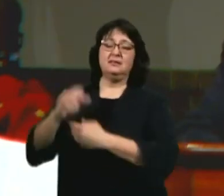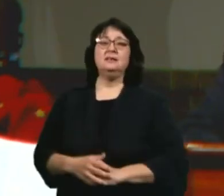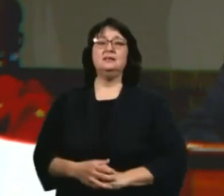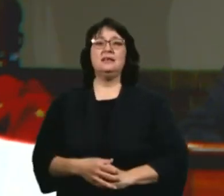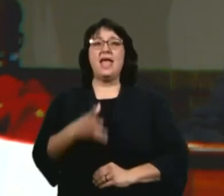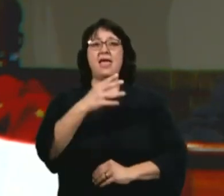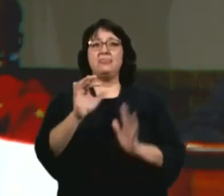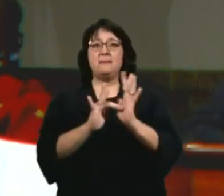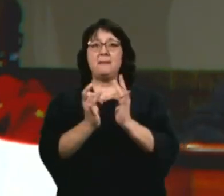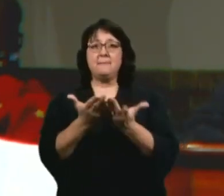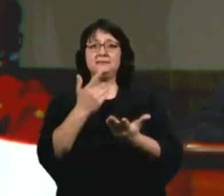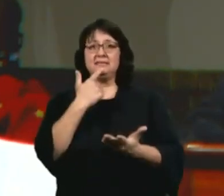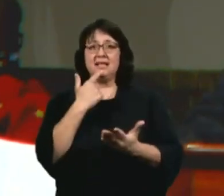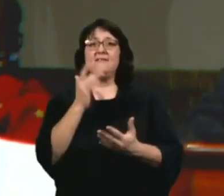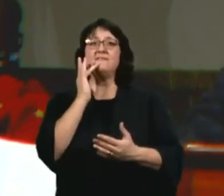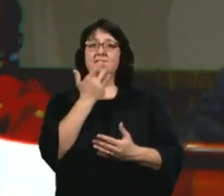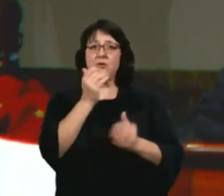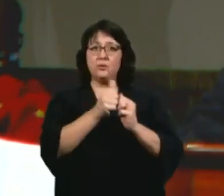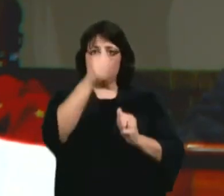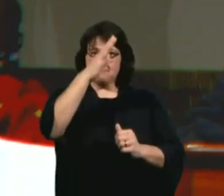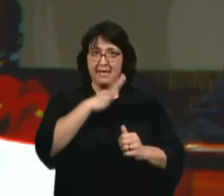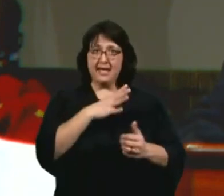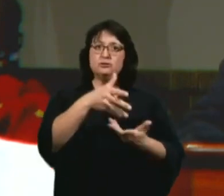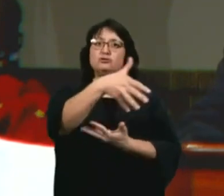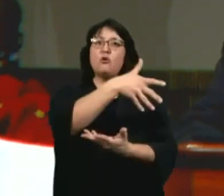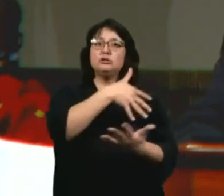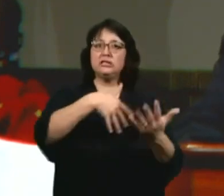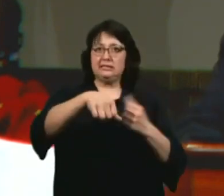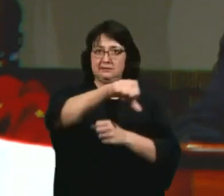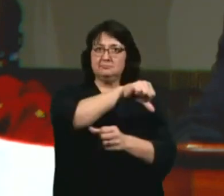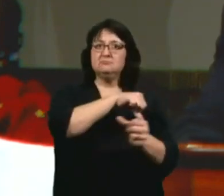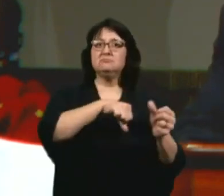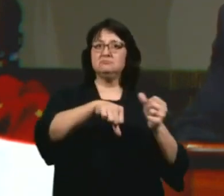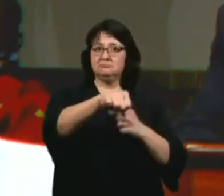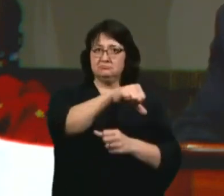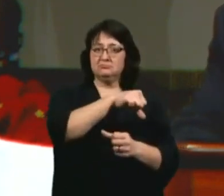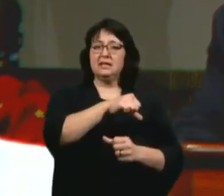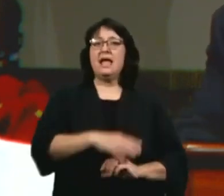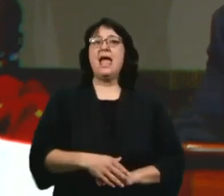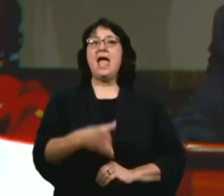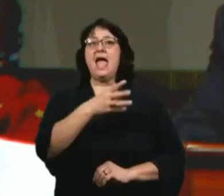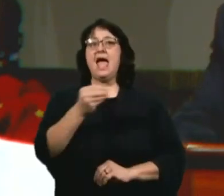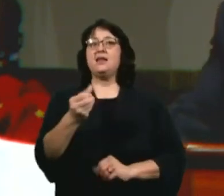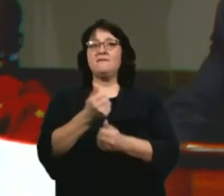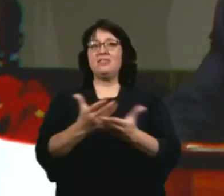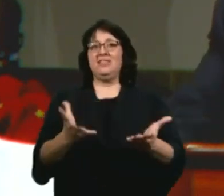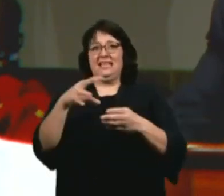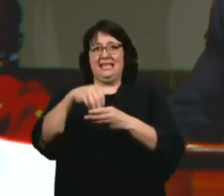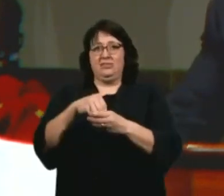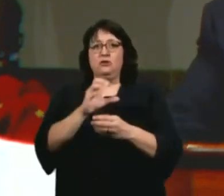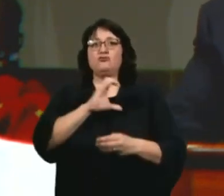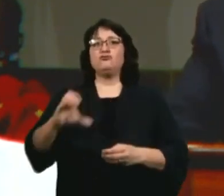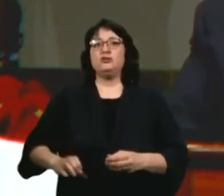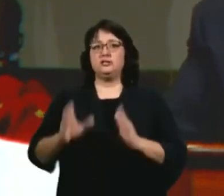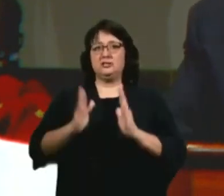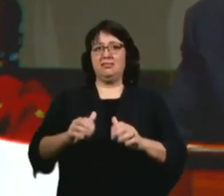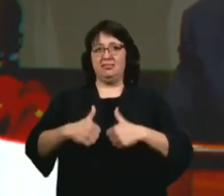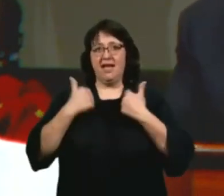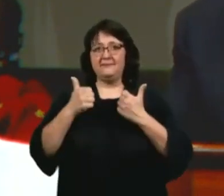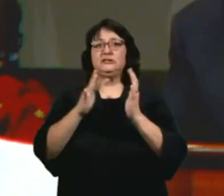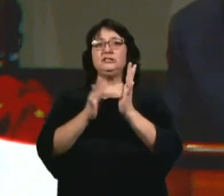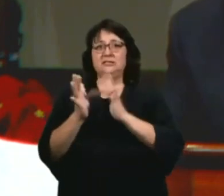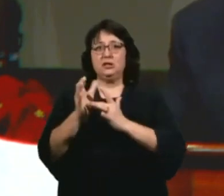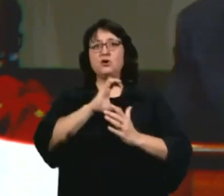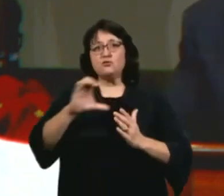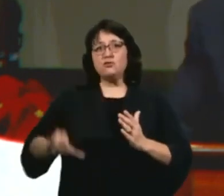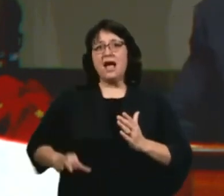And then it says, in favor with man. That's socially. And so, as in everything else in the Christian life, Jesus Christ